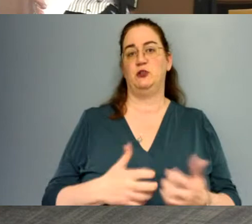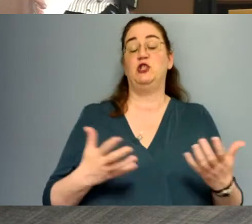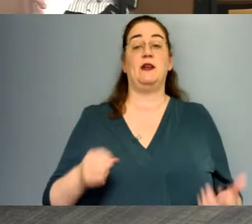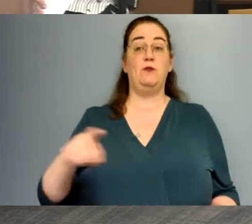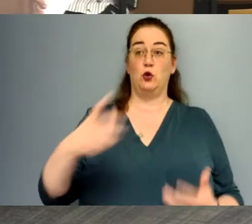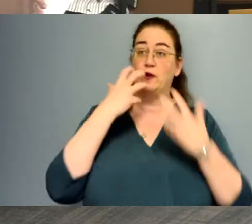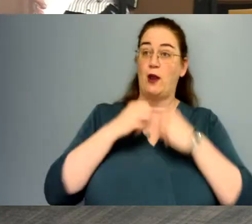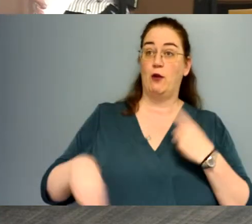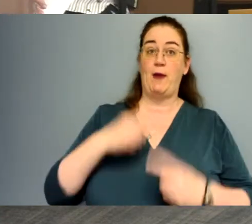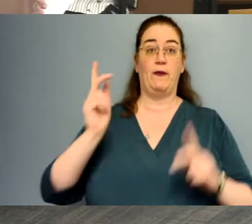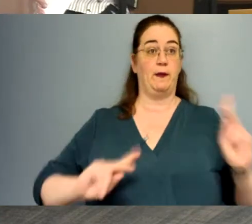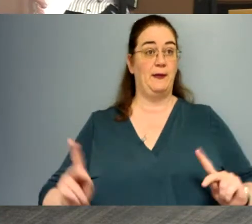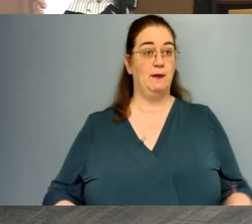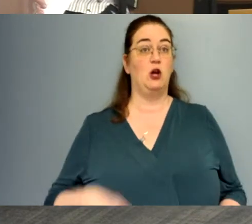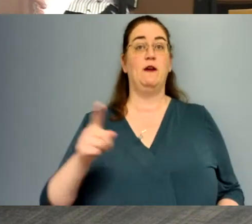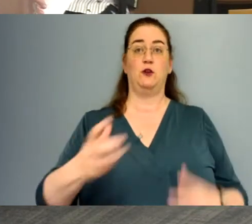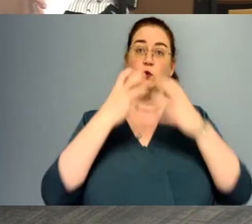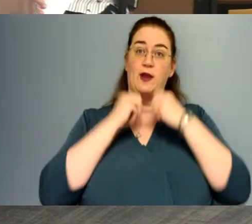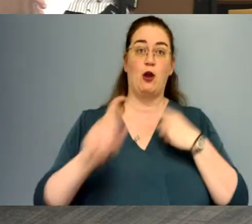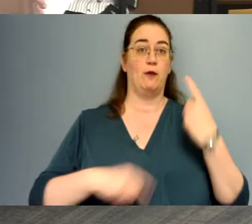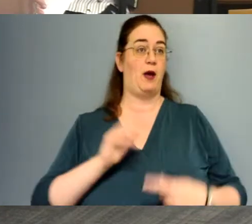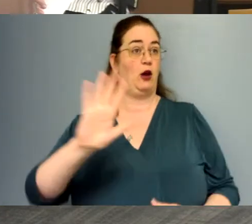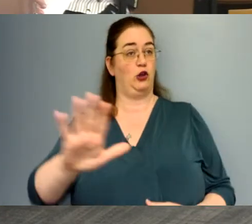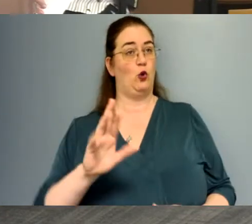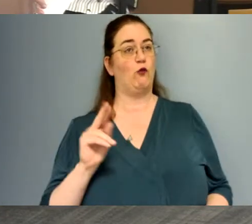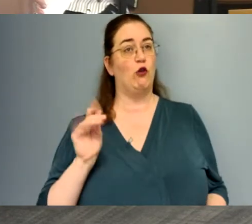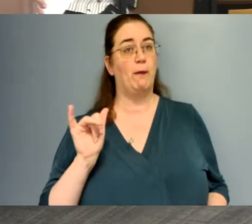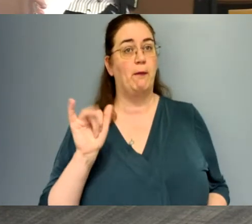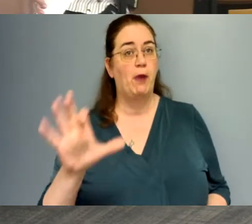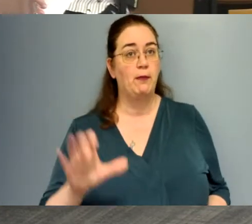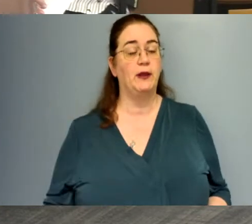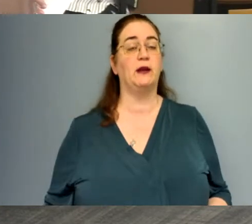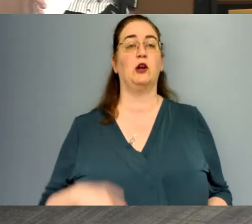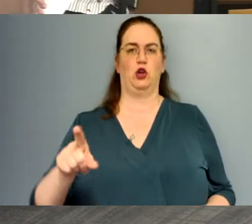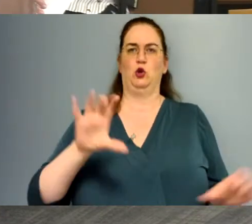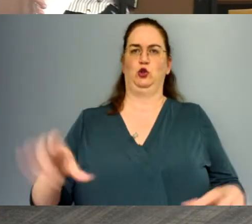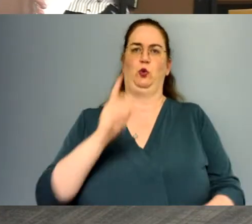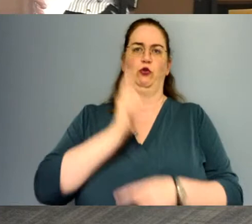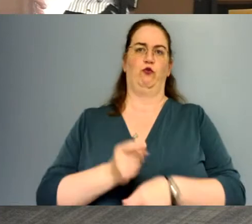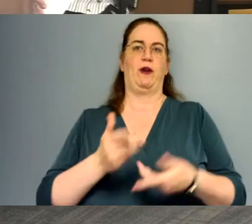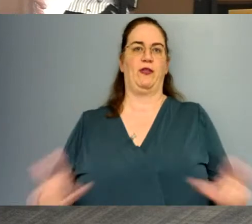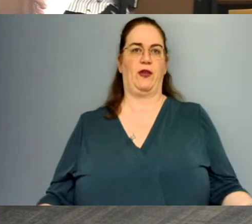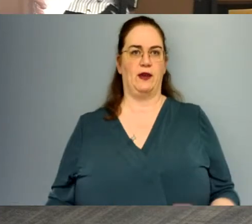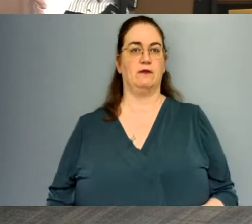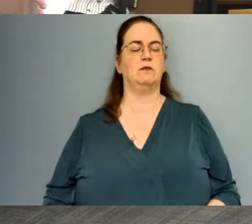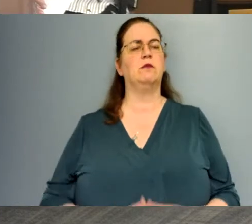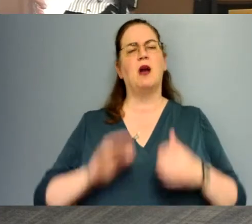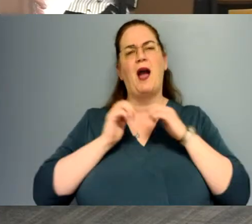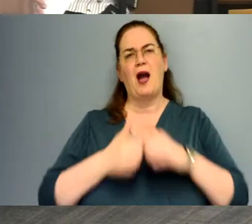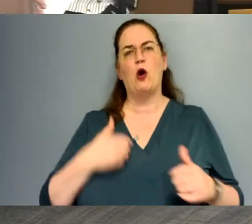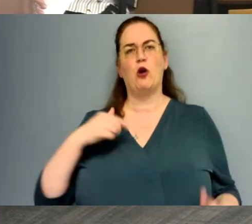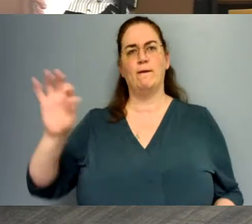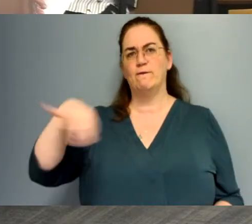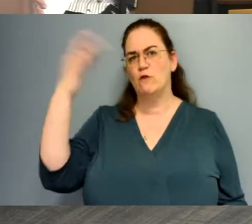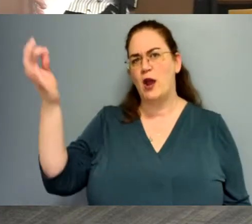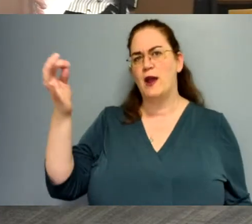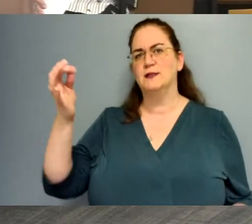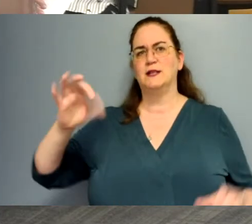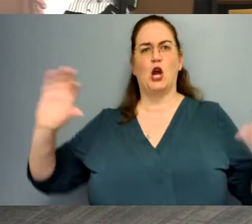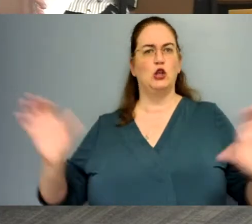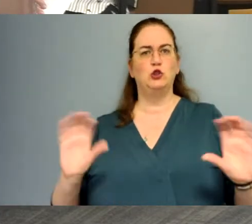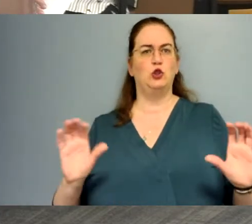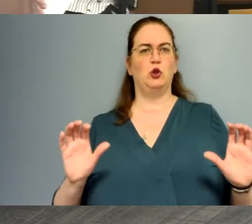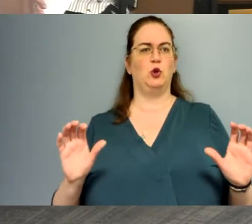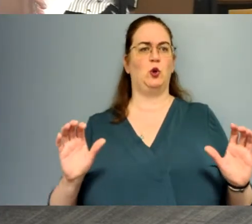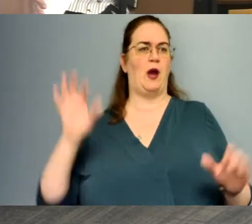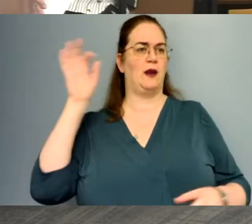care about the people, if you care about your republic, you'll do the right thing. How come France can do